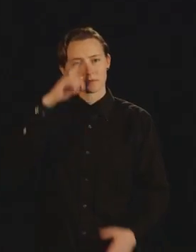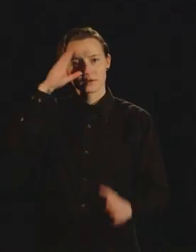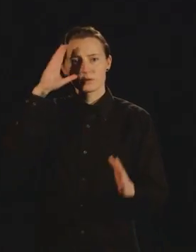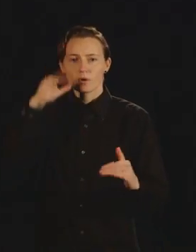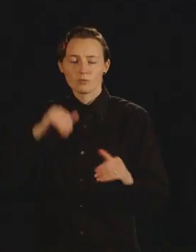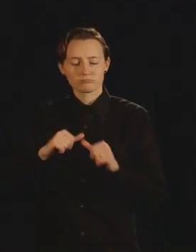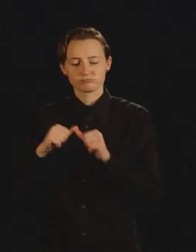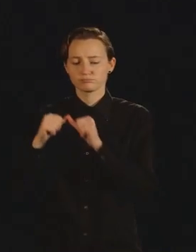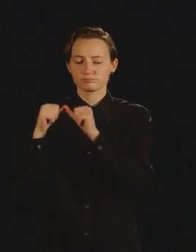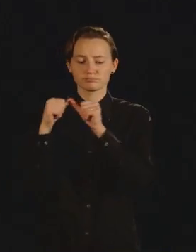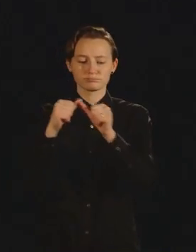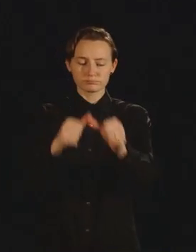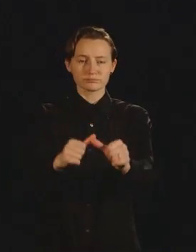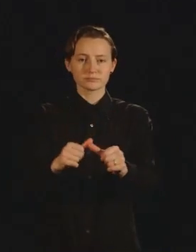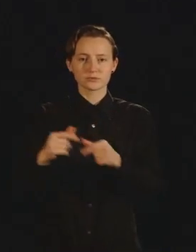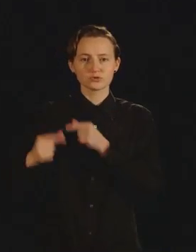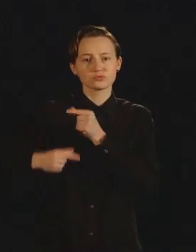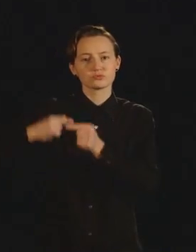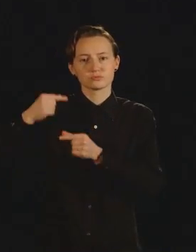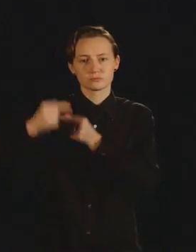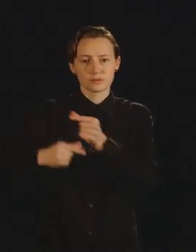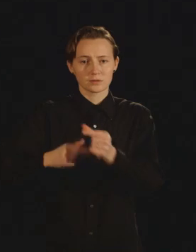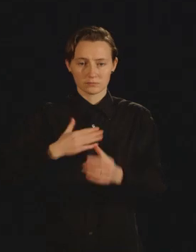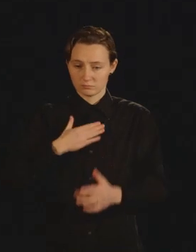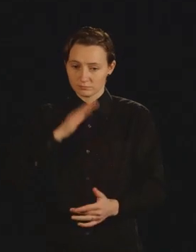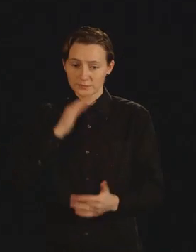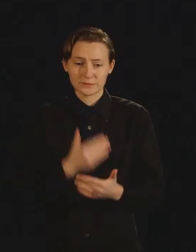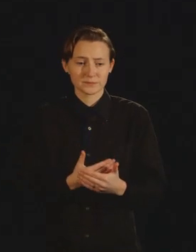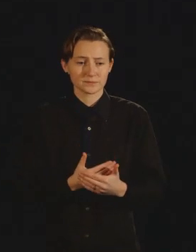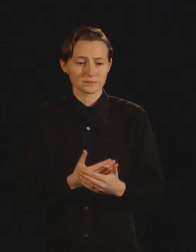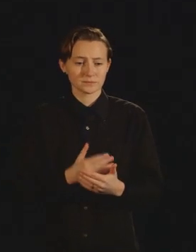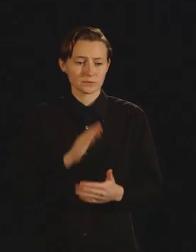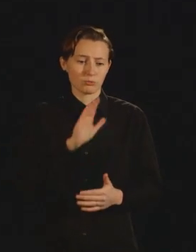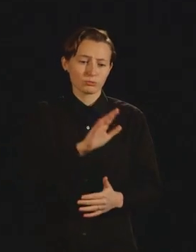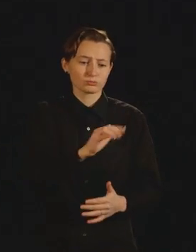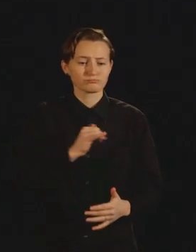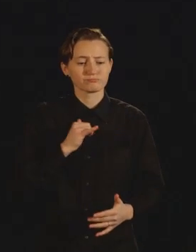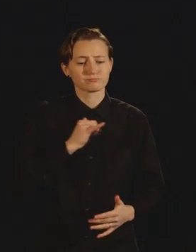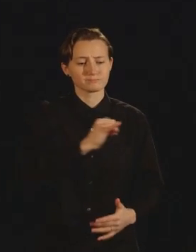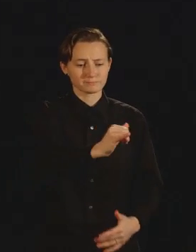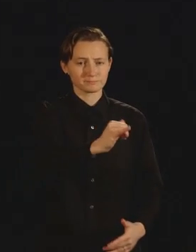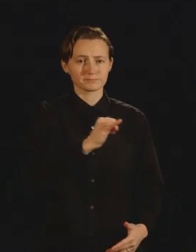And I hope it continues for my daughter and yours.